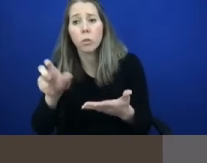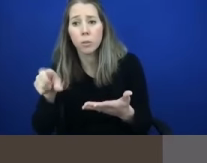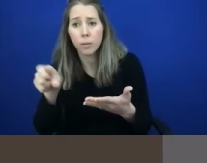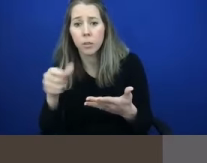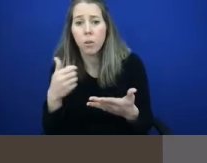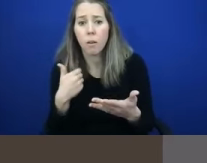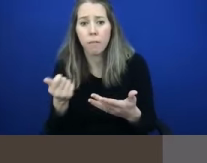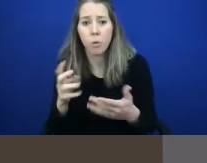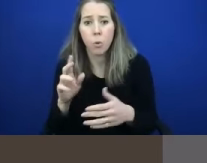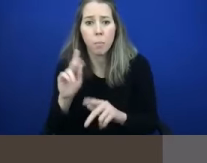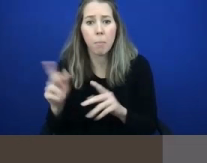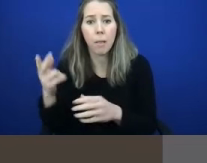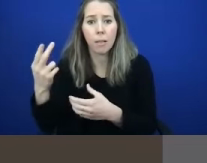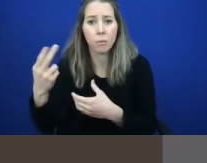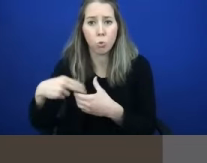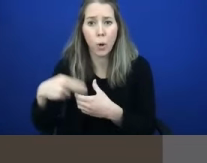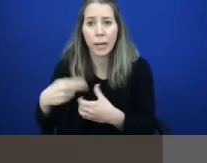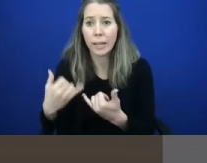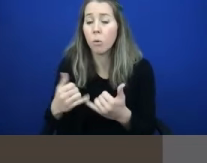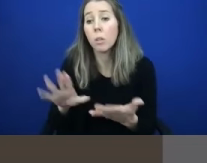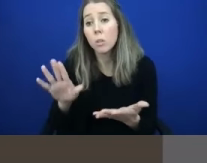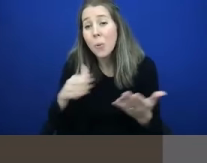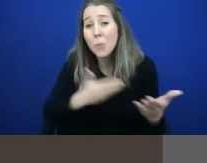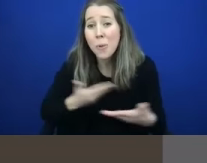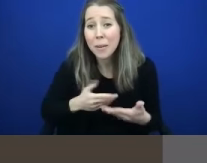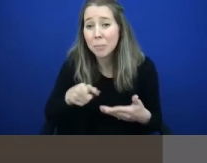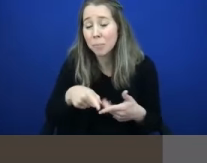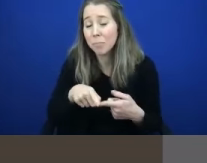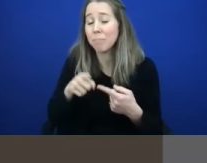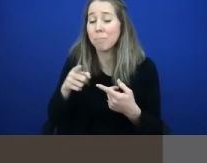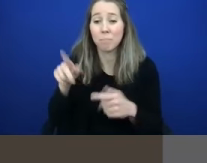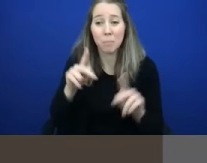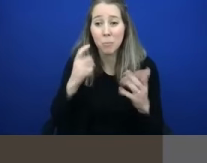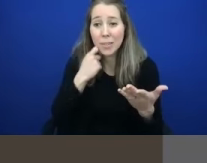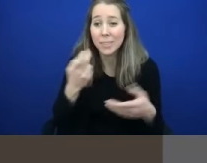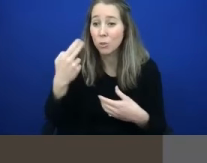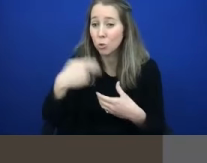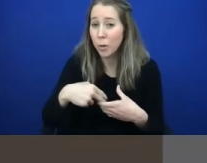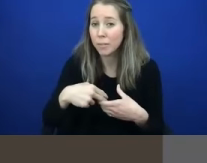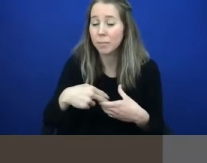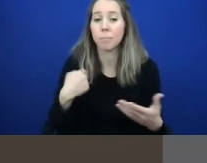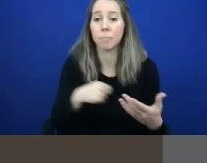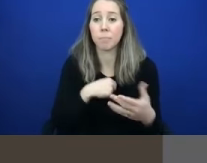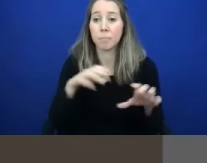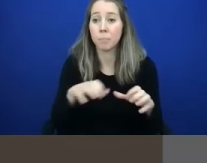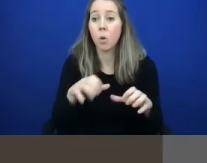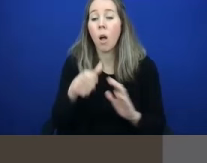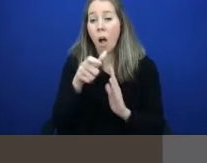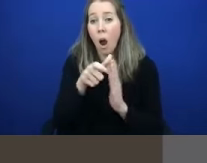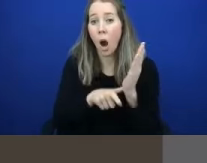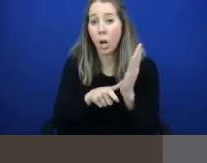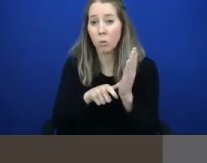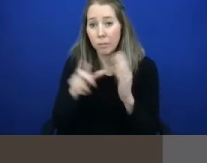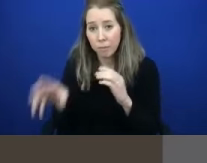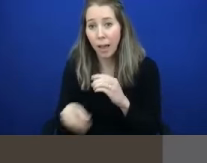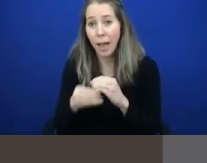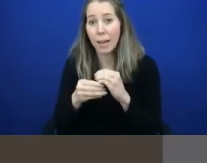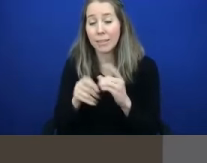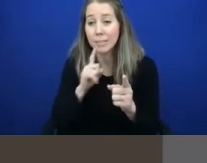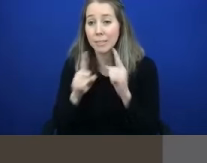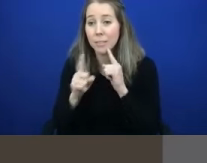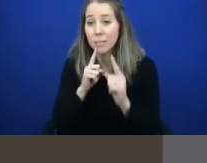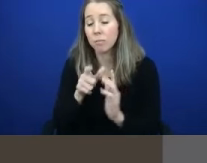couple people come in. All right. So welcome to those of you who have just come in. We've dropped an article in the chat. The article